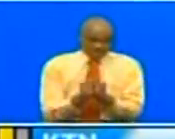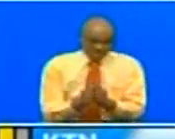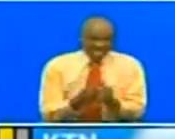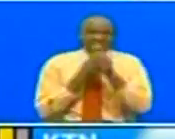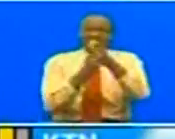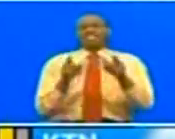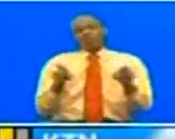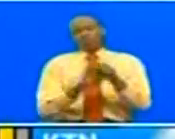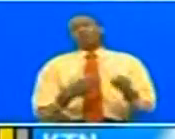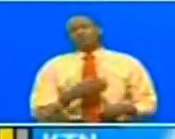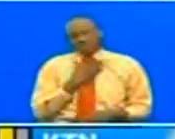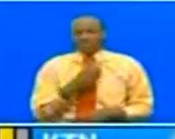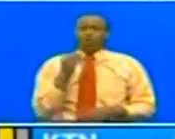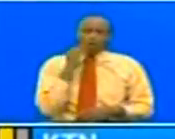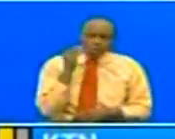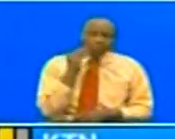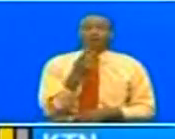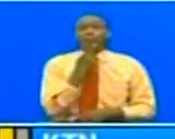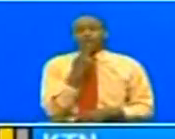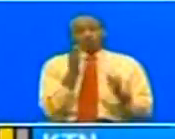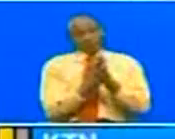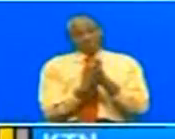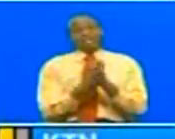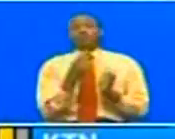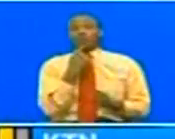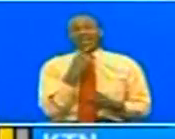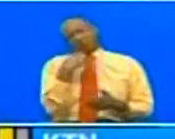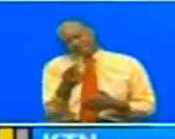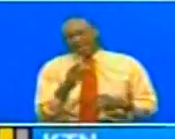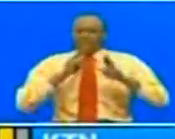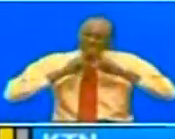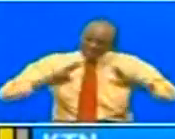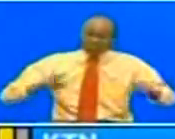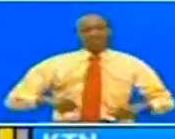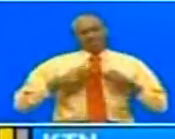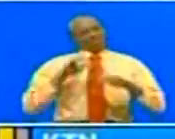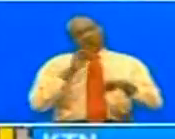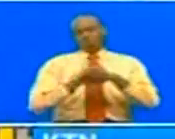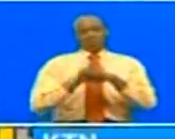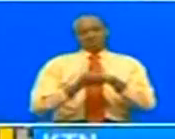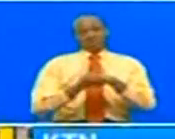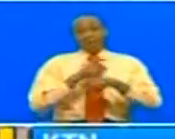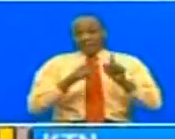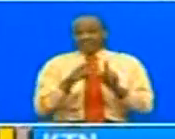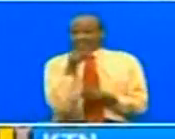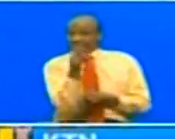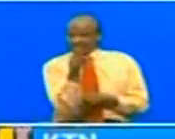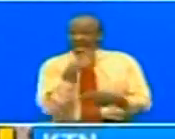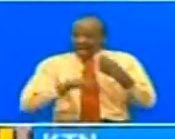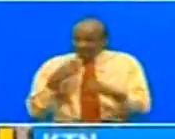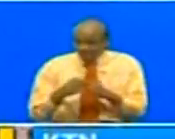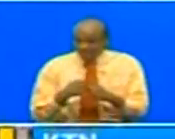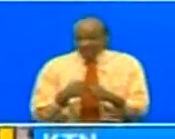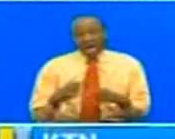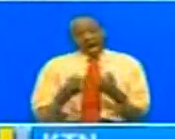leaders also visit homes of the Pokot and Turkana to encourage peaceful coexistence. However, this noble act